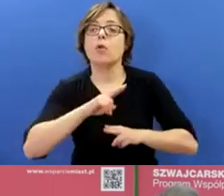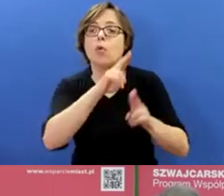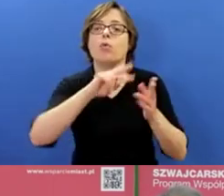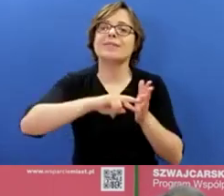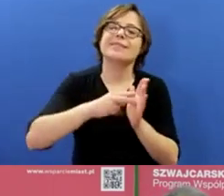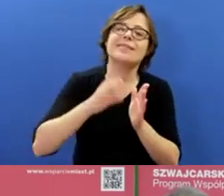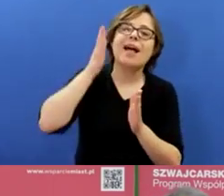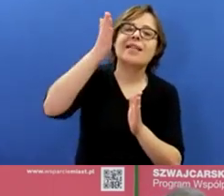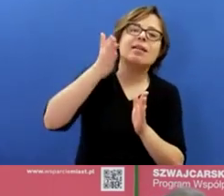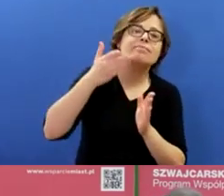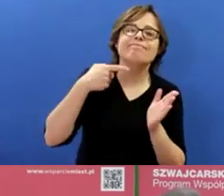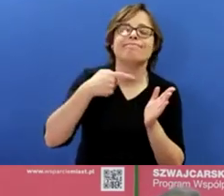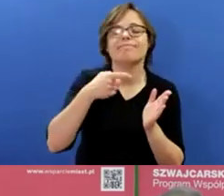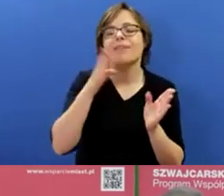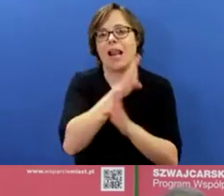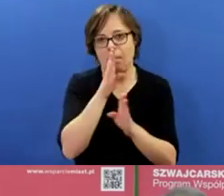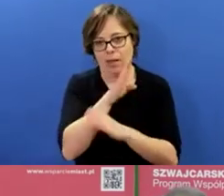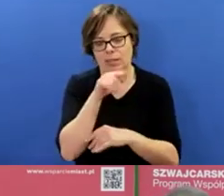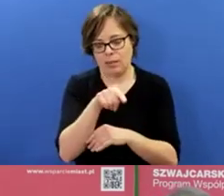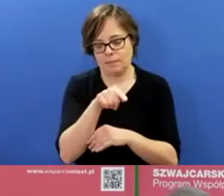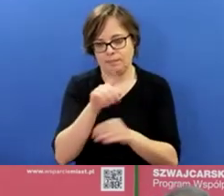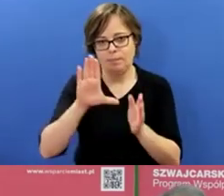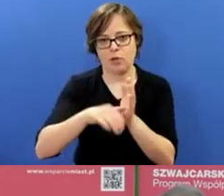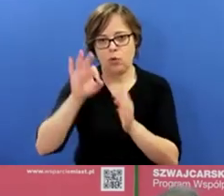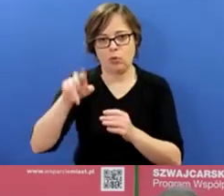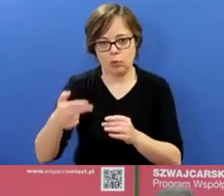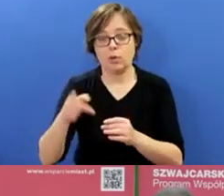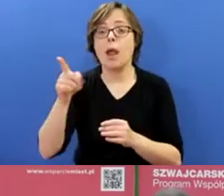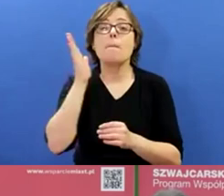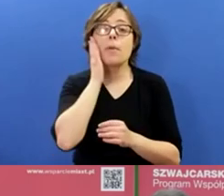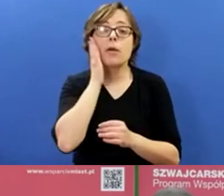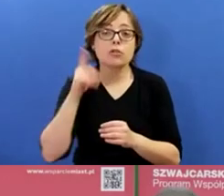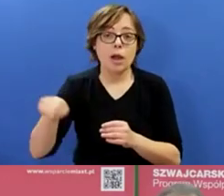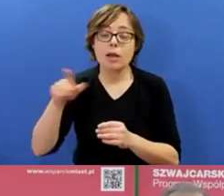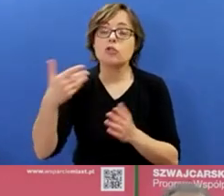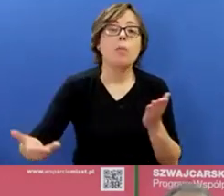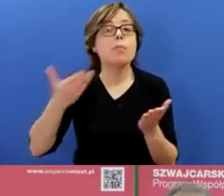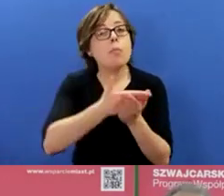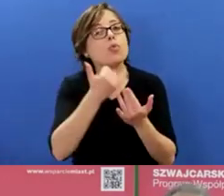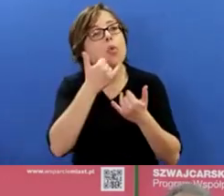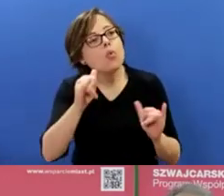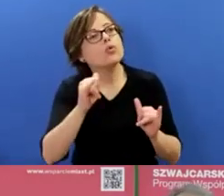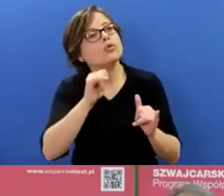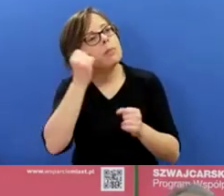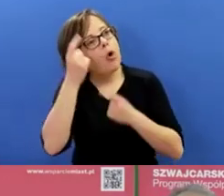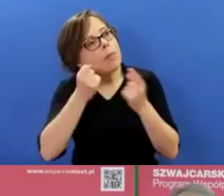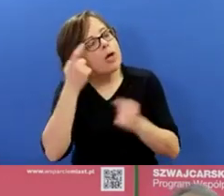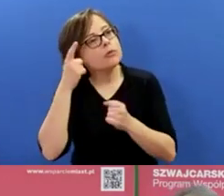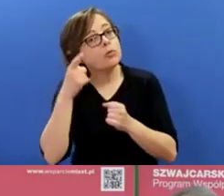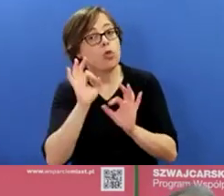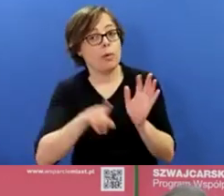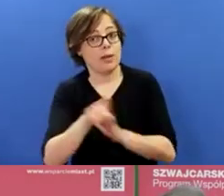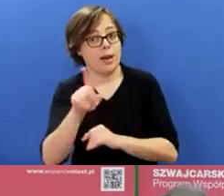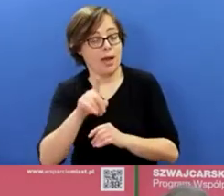in this climate strategy. Within the framework of this project, the residents propose solutions that